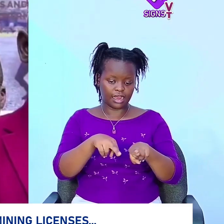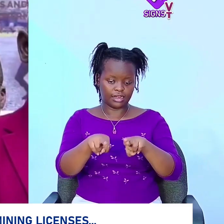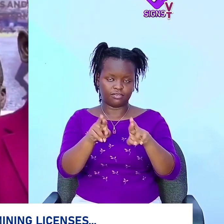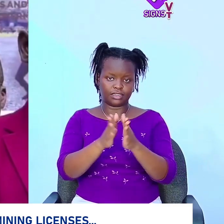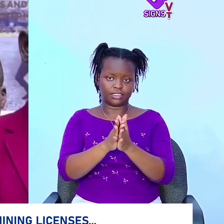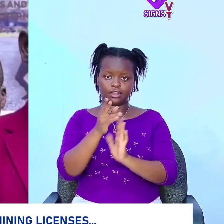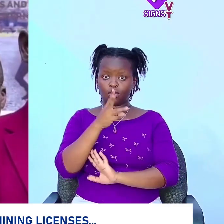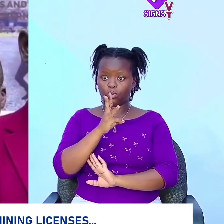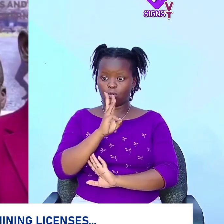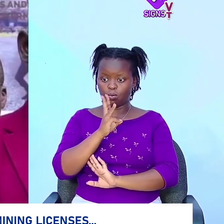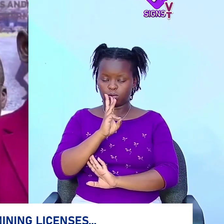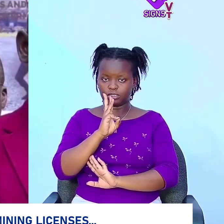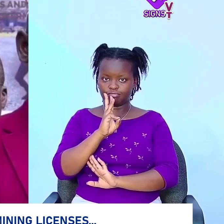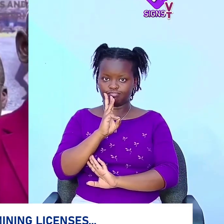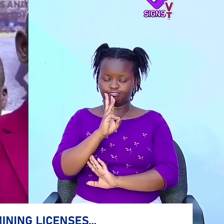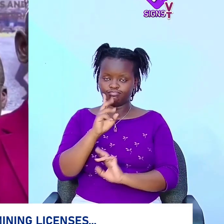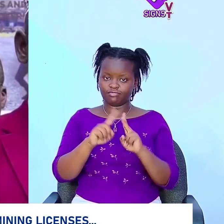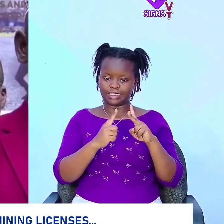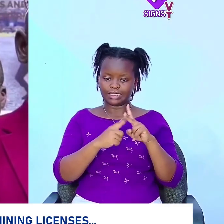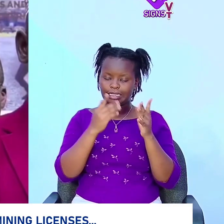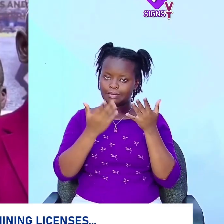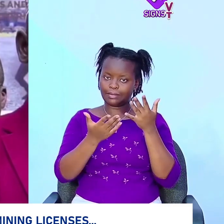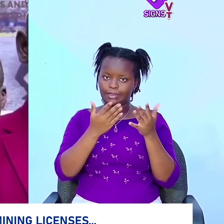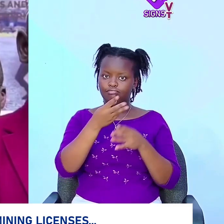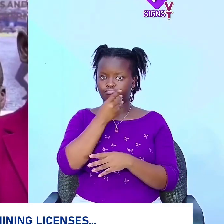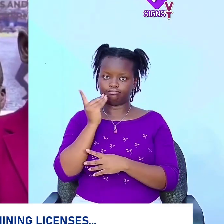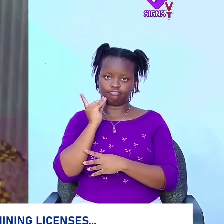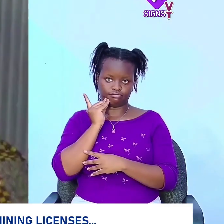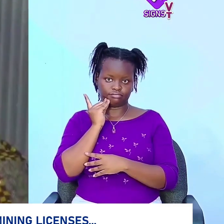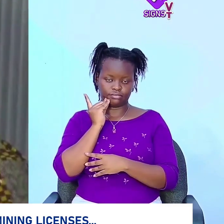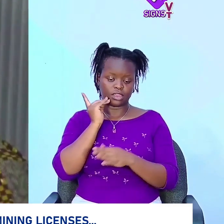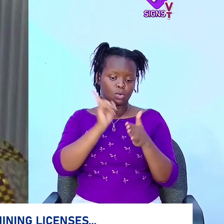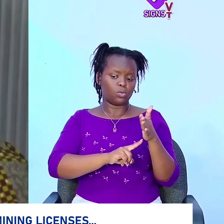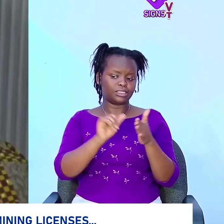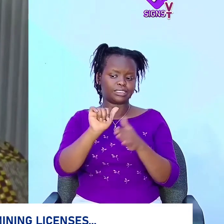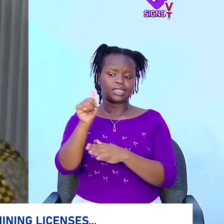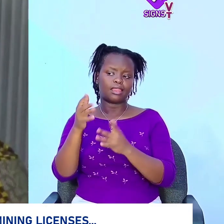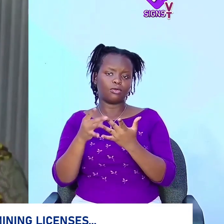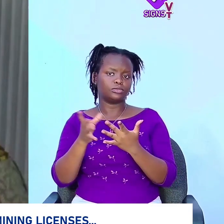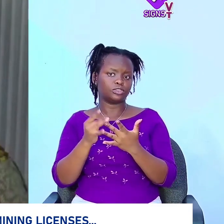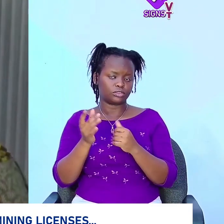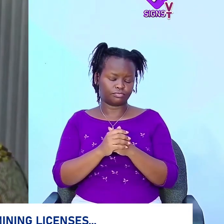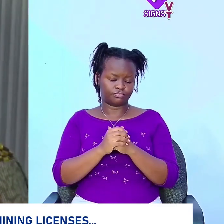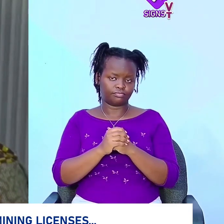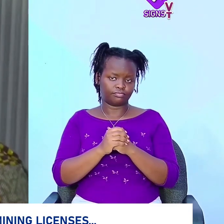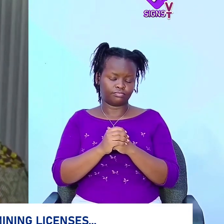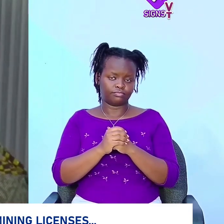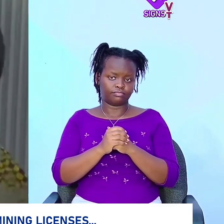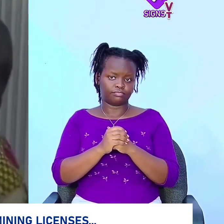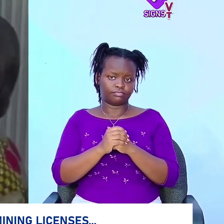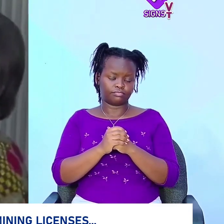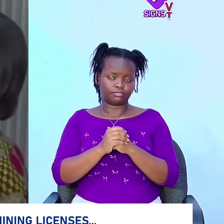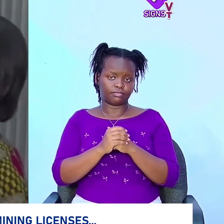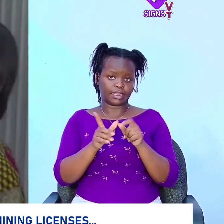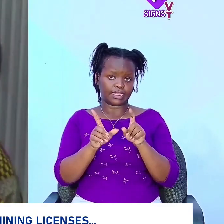water resources may dry up. What is the alternative? Tuko na miners wengine, like